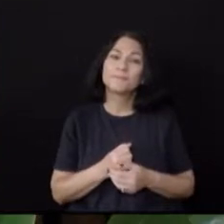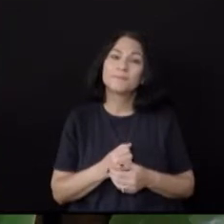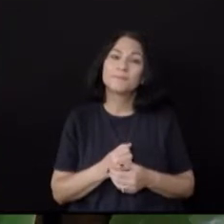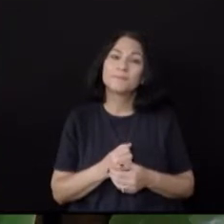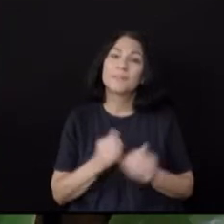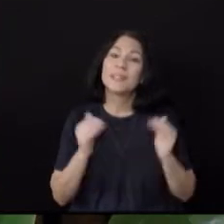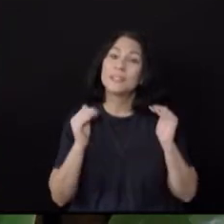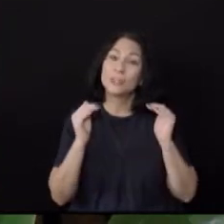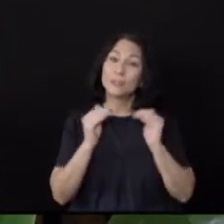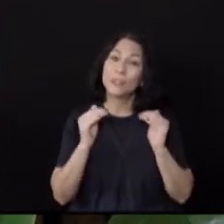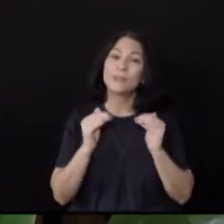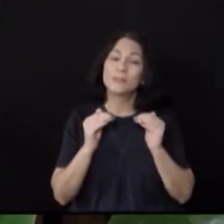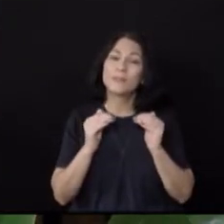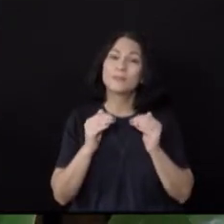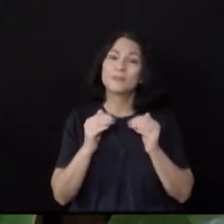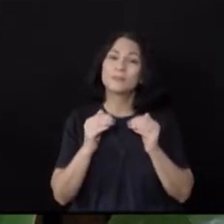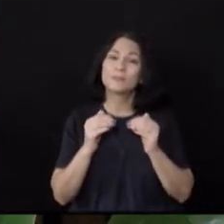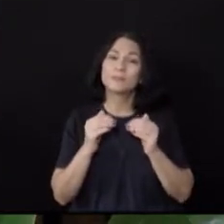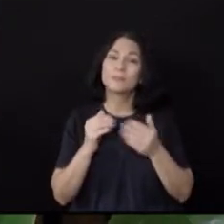It's what we need.